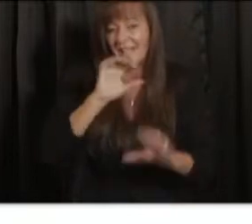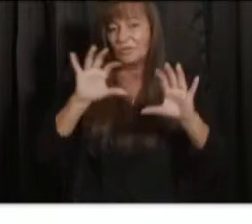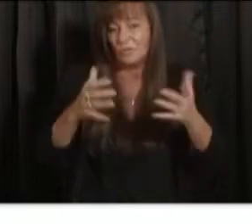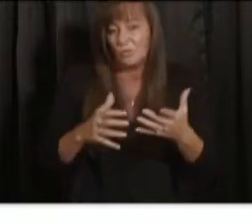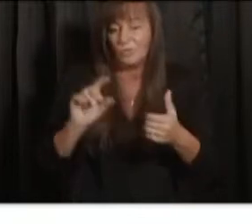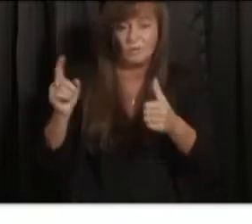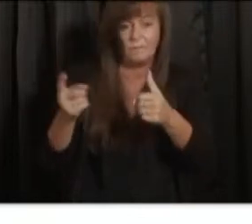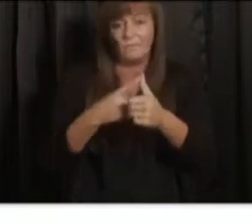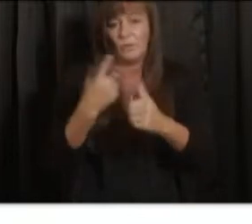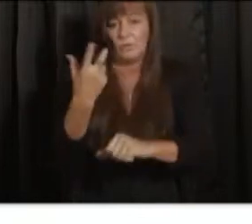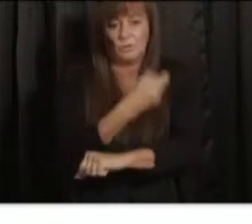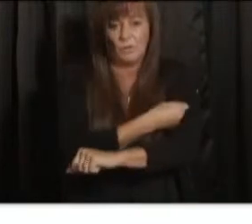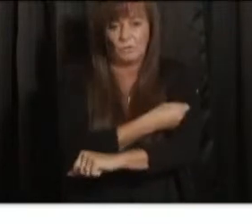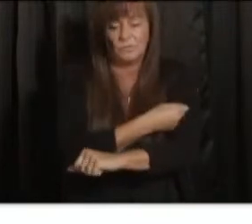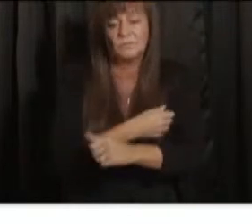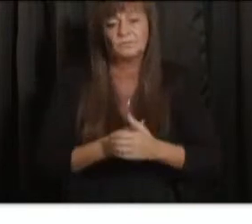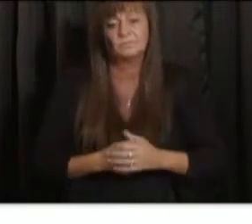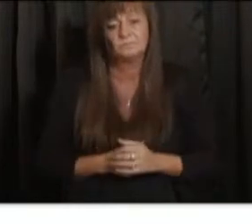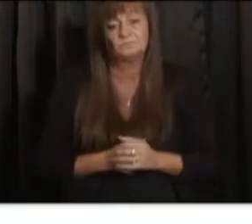single dose. Next slide.